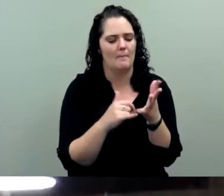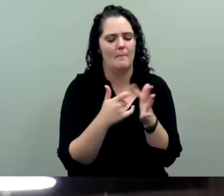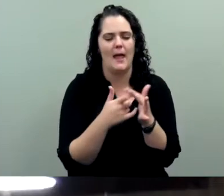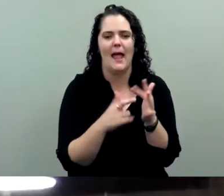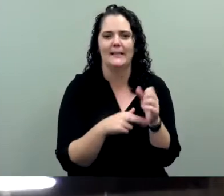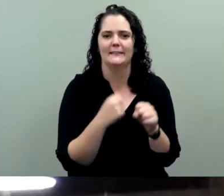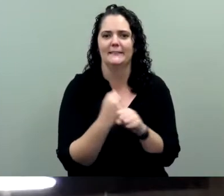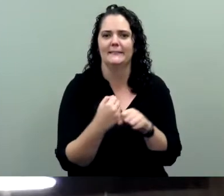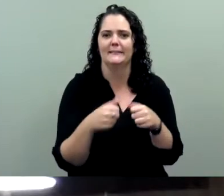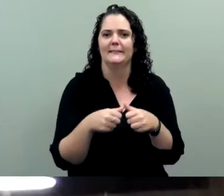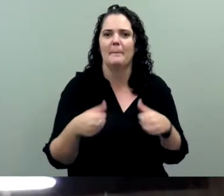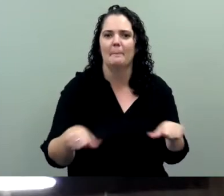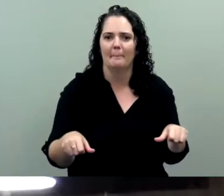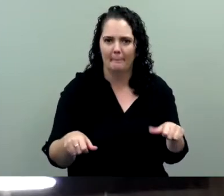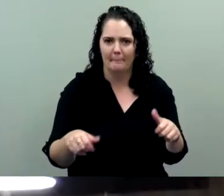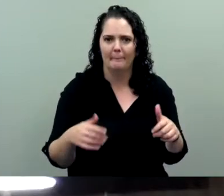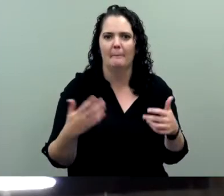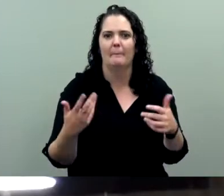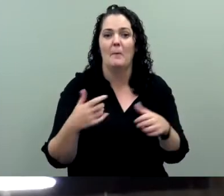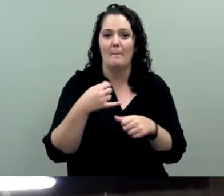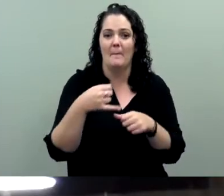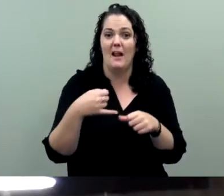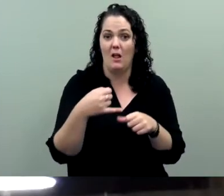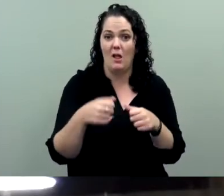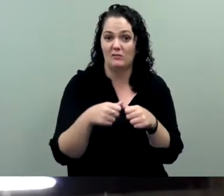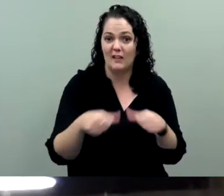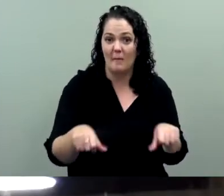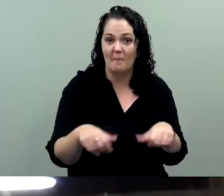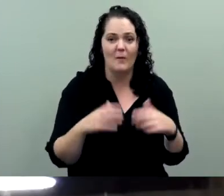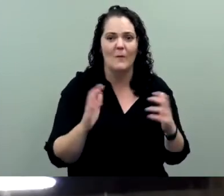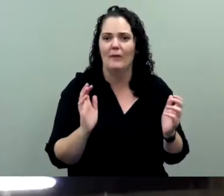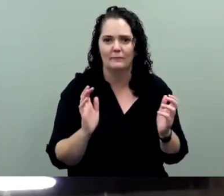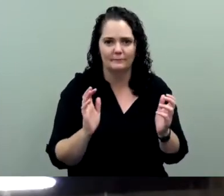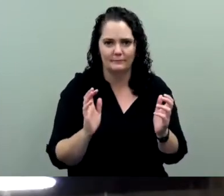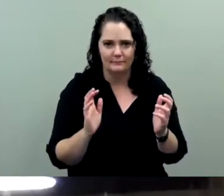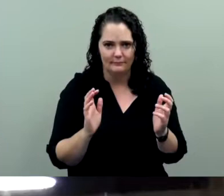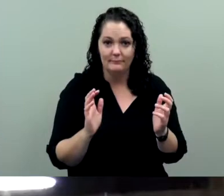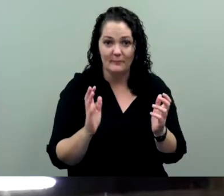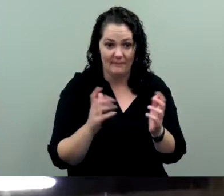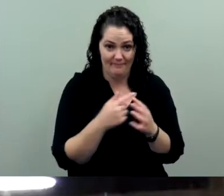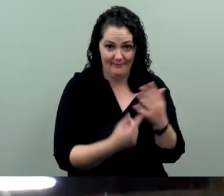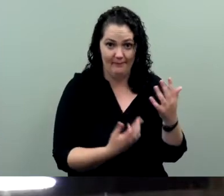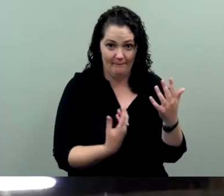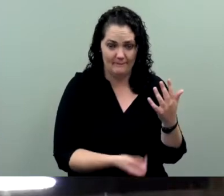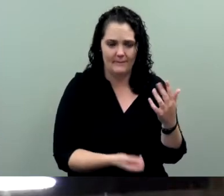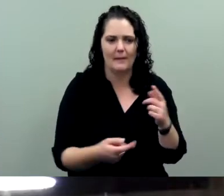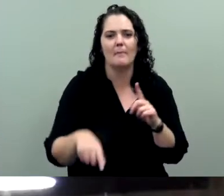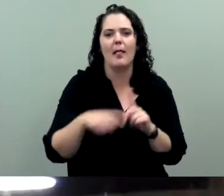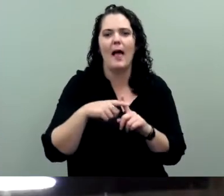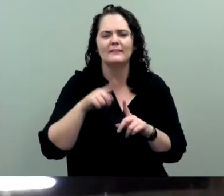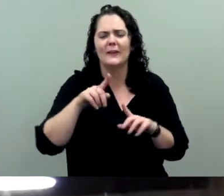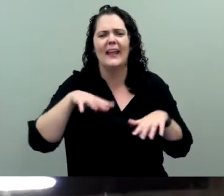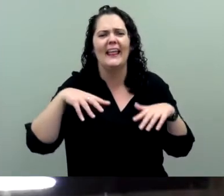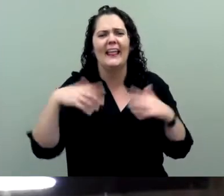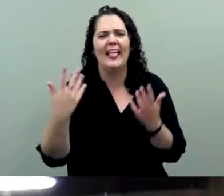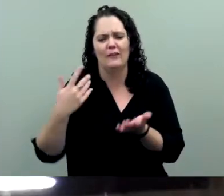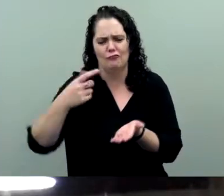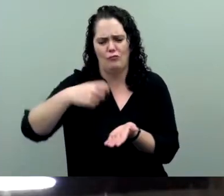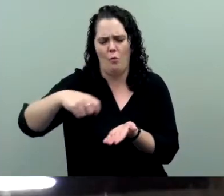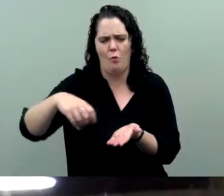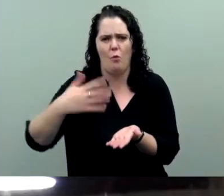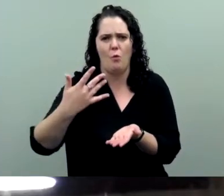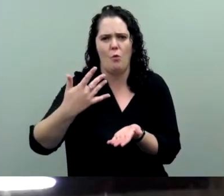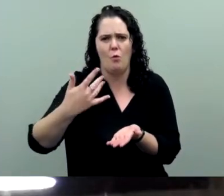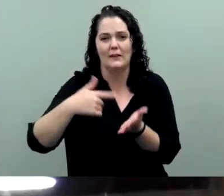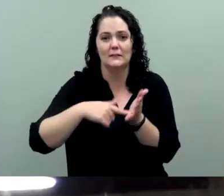some gauze tape, some medical tape, and then anything you can use to draw with. If you have textures, if you have pencils, if you